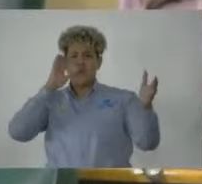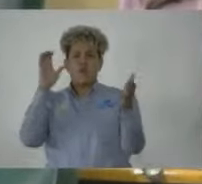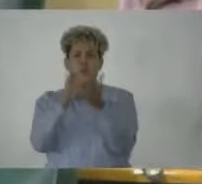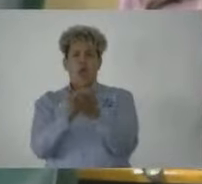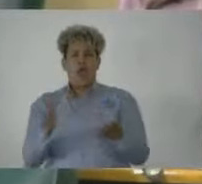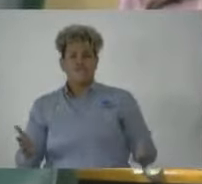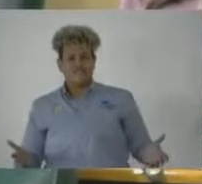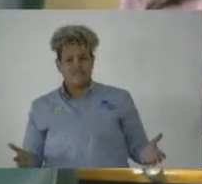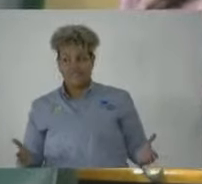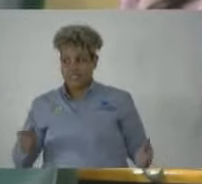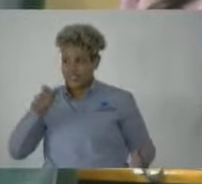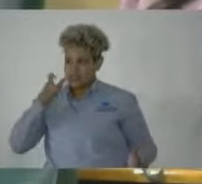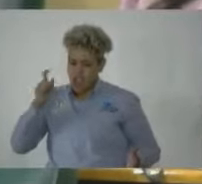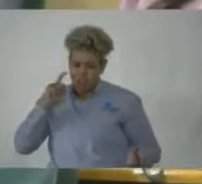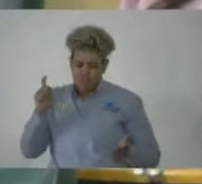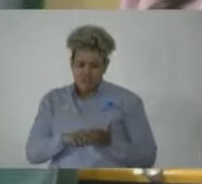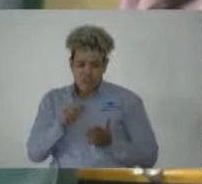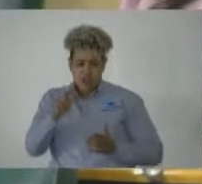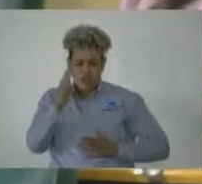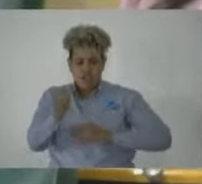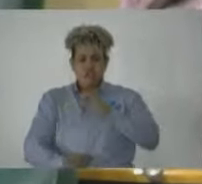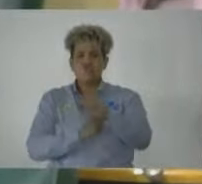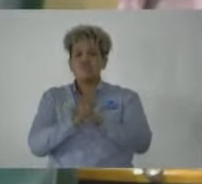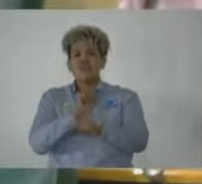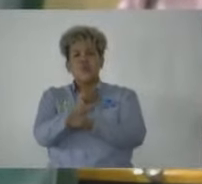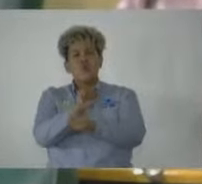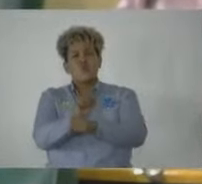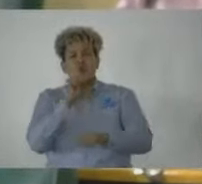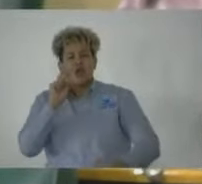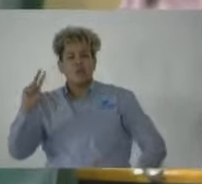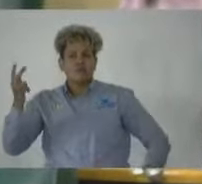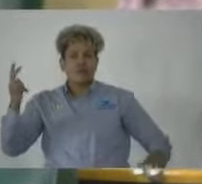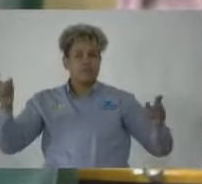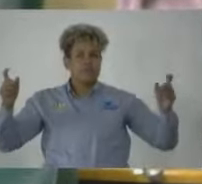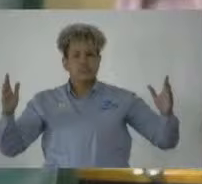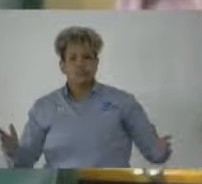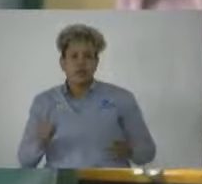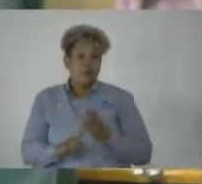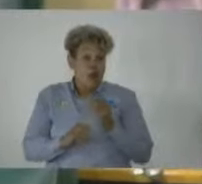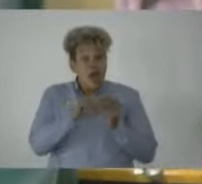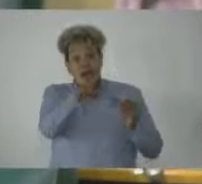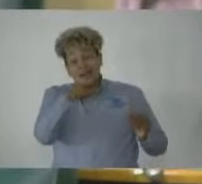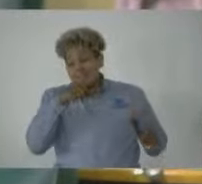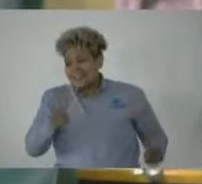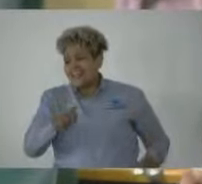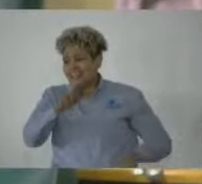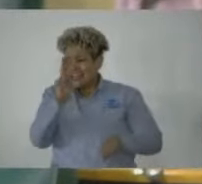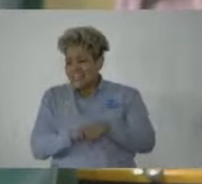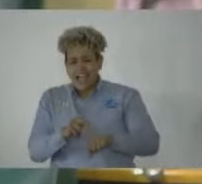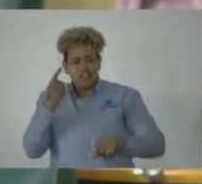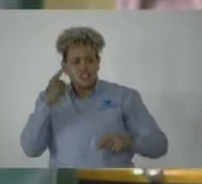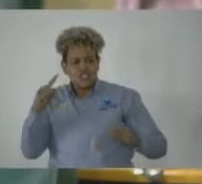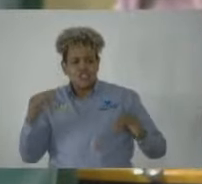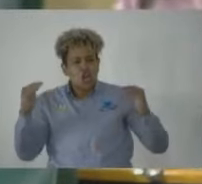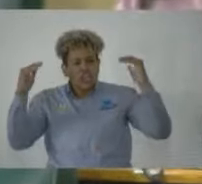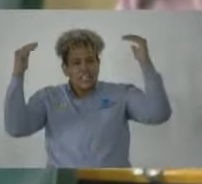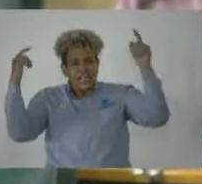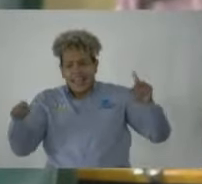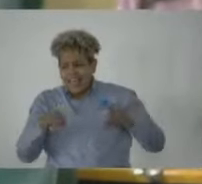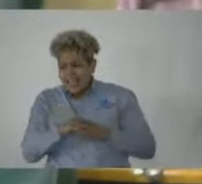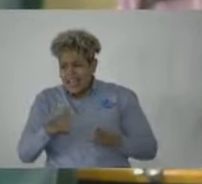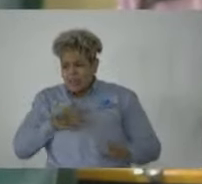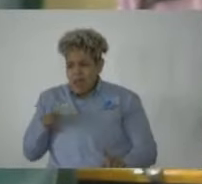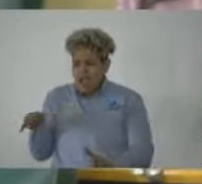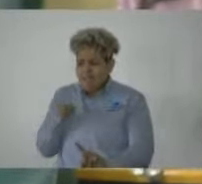not recognizing her three-year tenure as deputy speaker and therefore the natural successor, is, in my